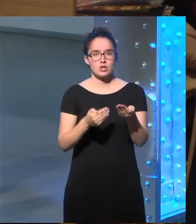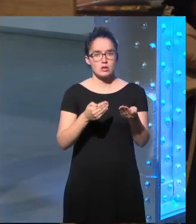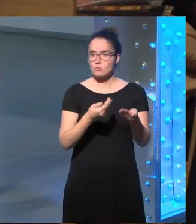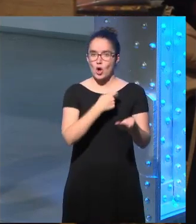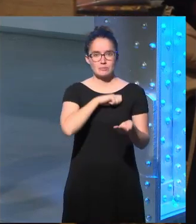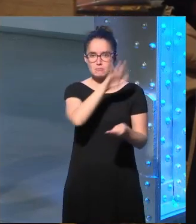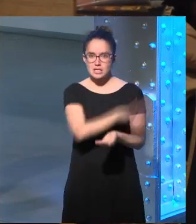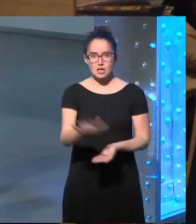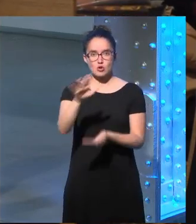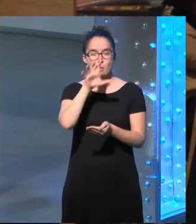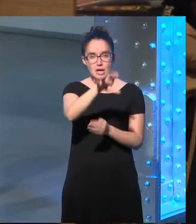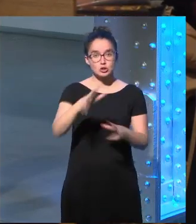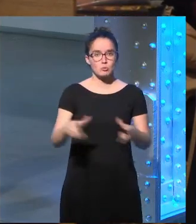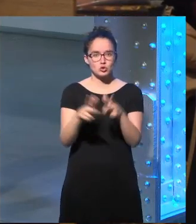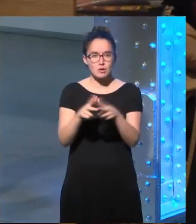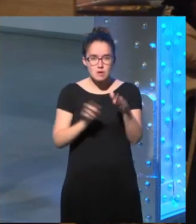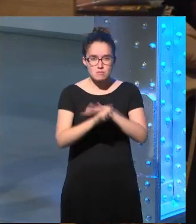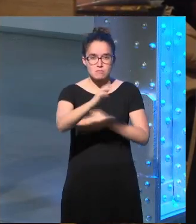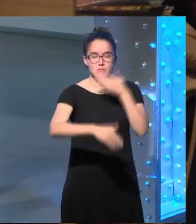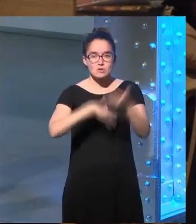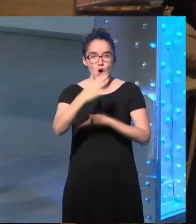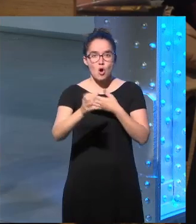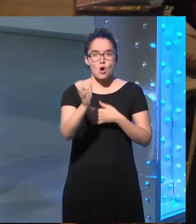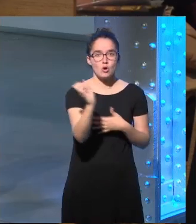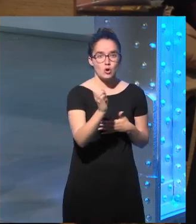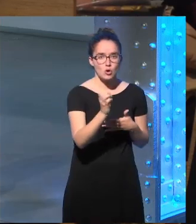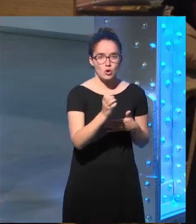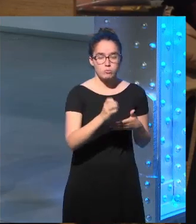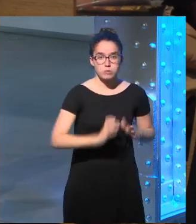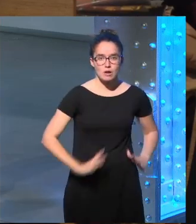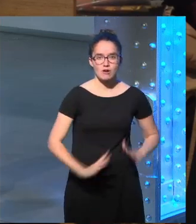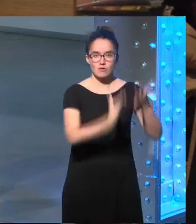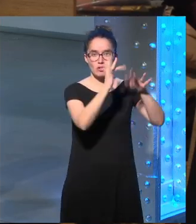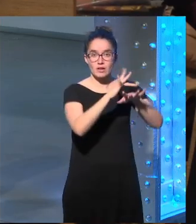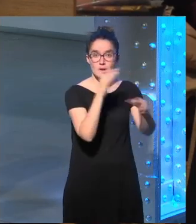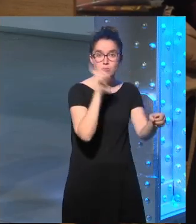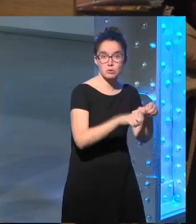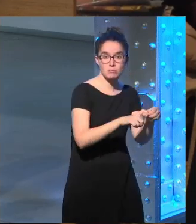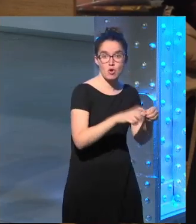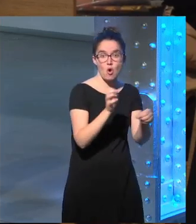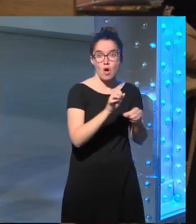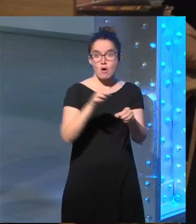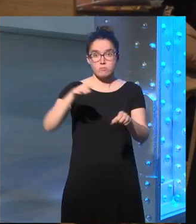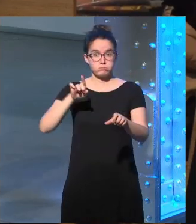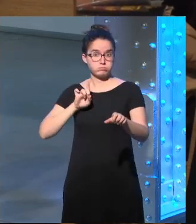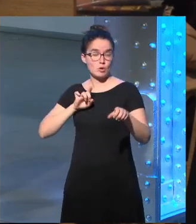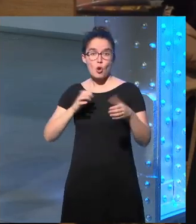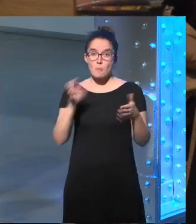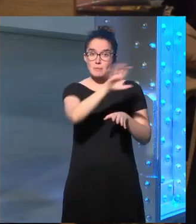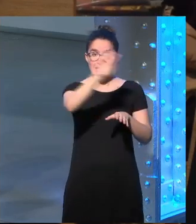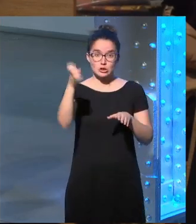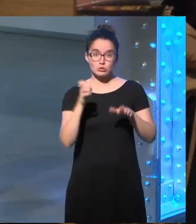order to grow and to develop as a society and as a country, we need to join in the